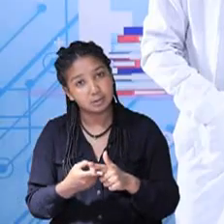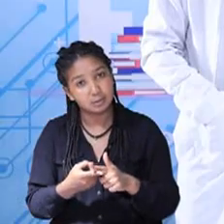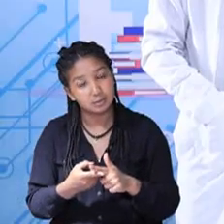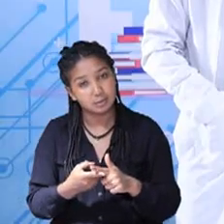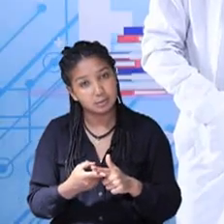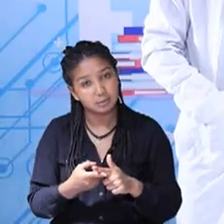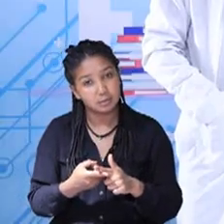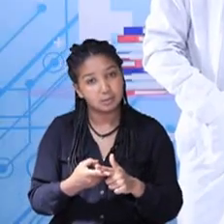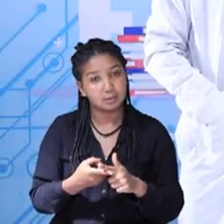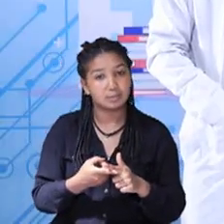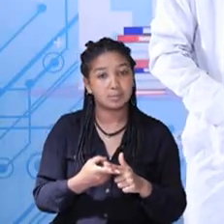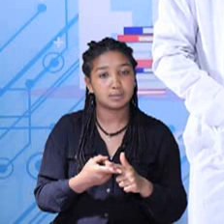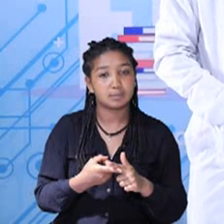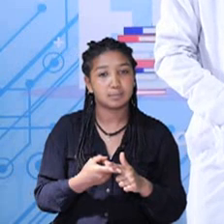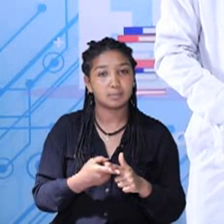and